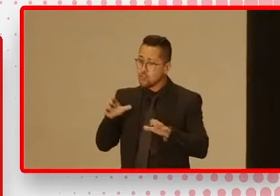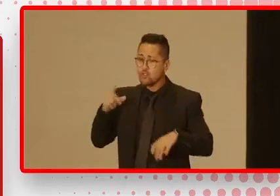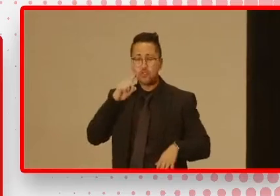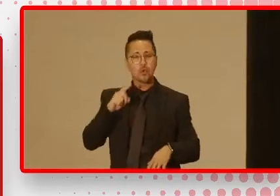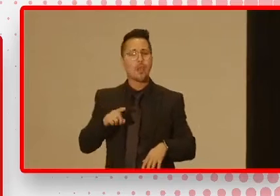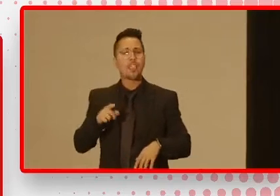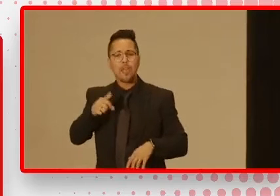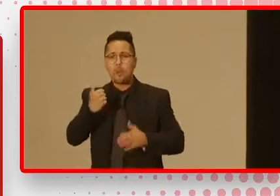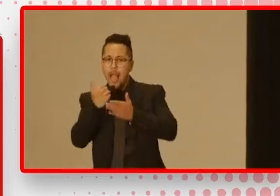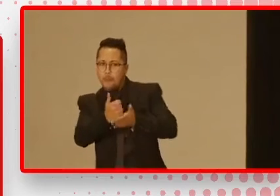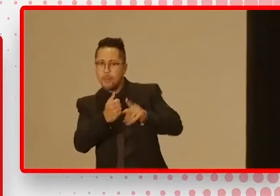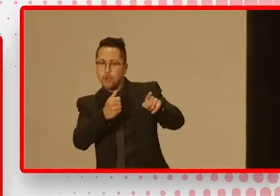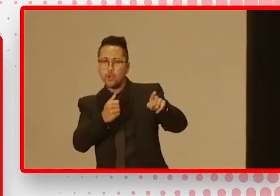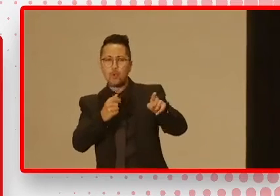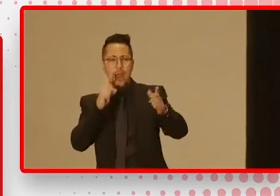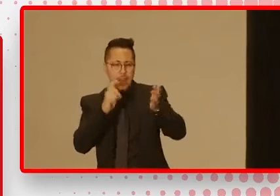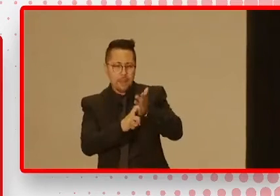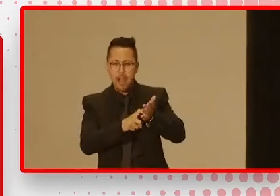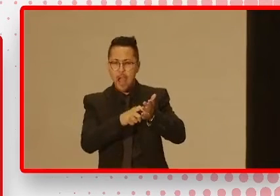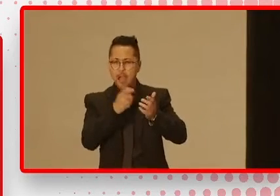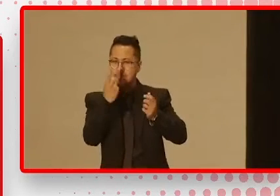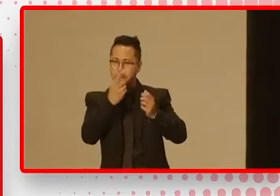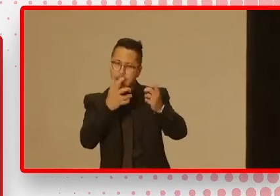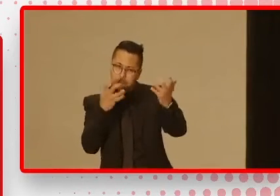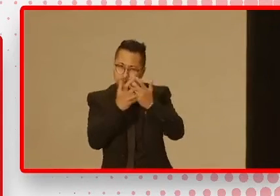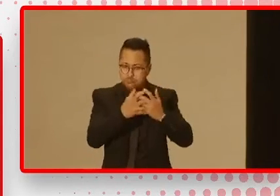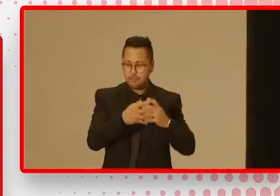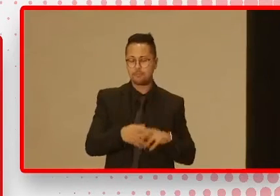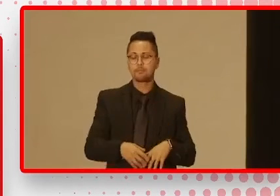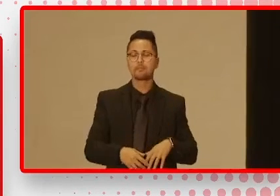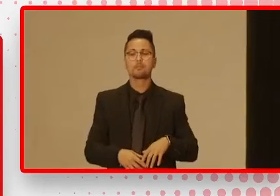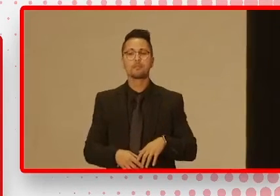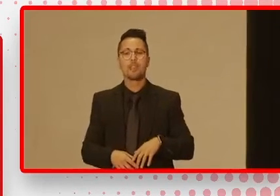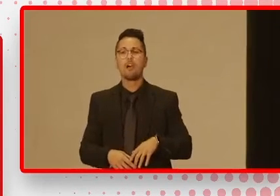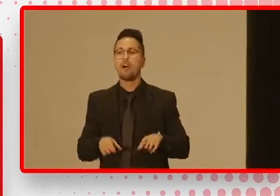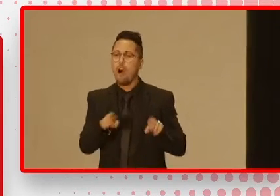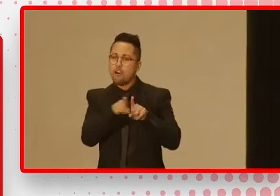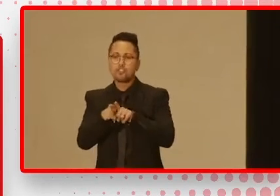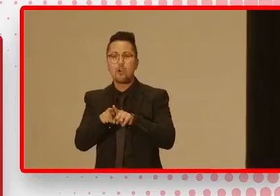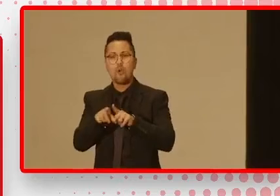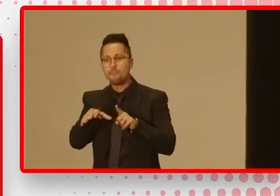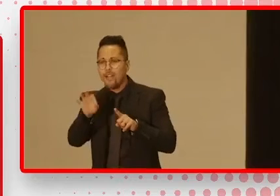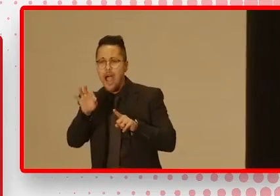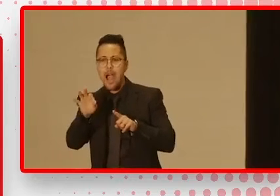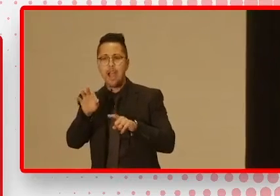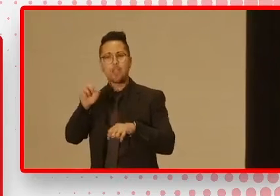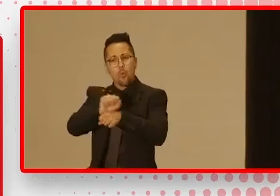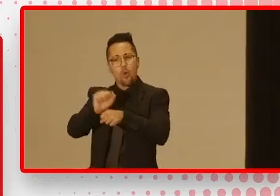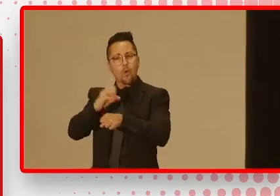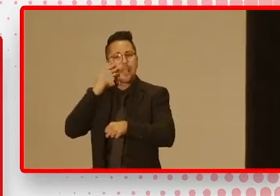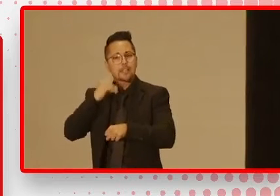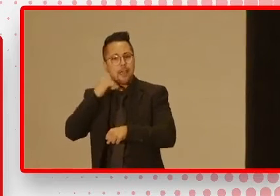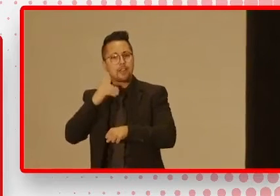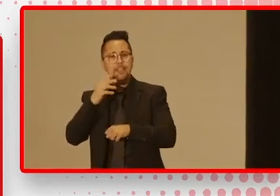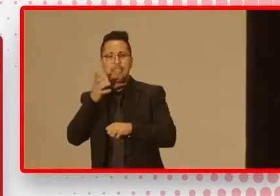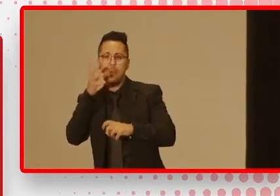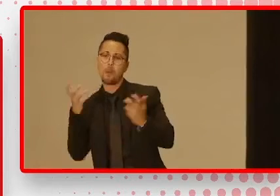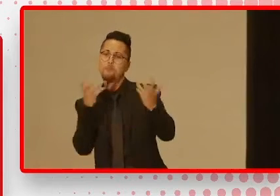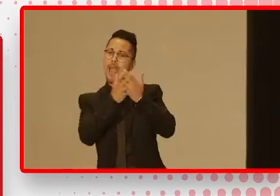be, and we're going to try to make sure that we find that work experience that's going to link or build upon that vocational goal that she